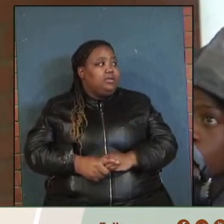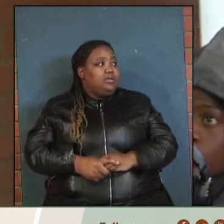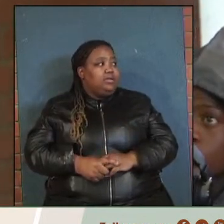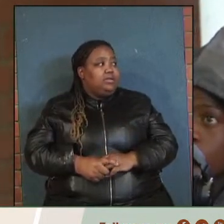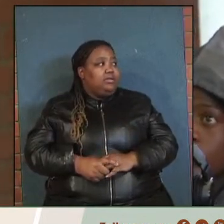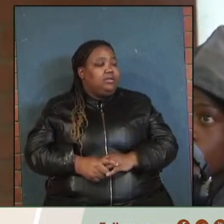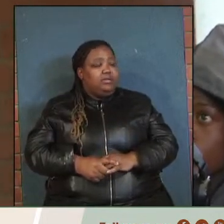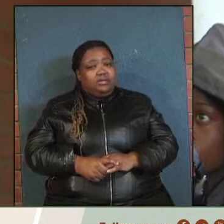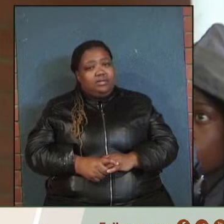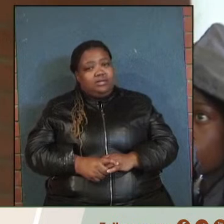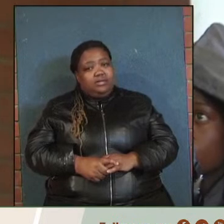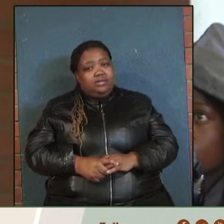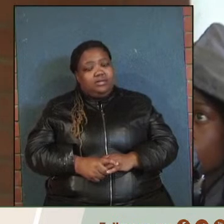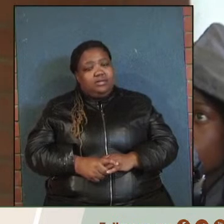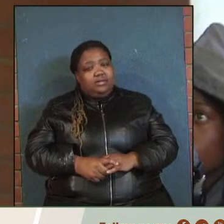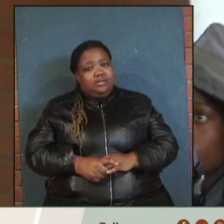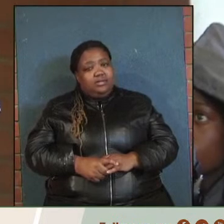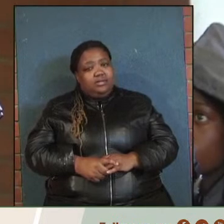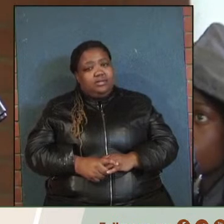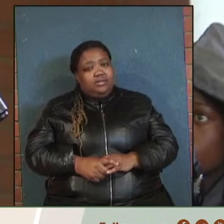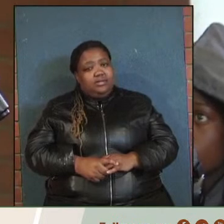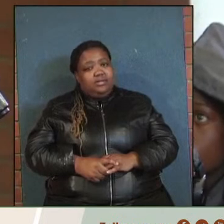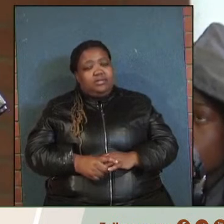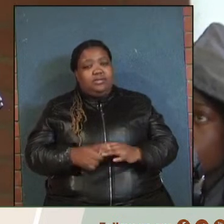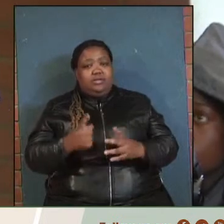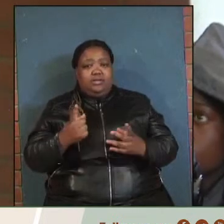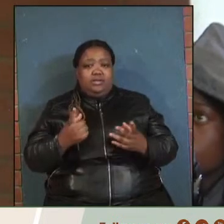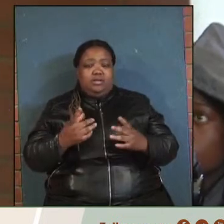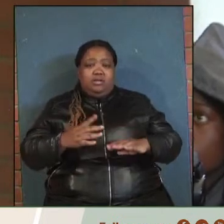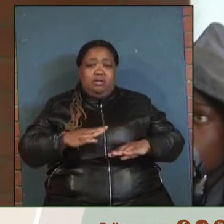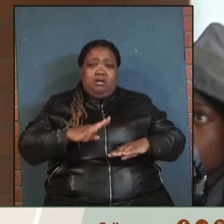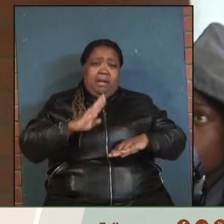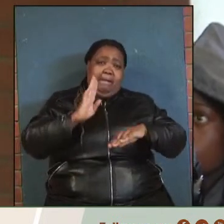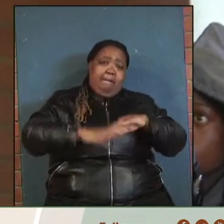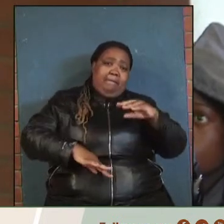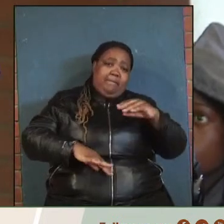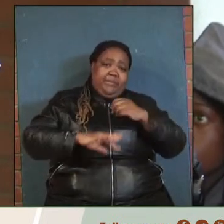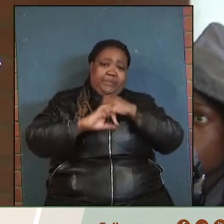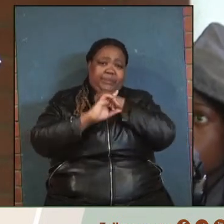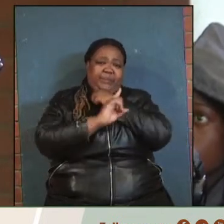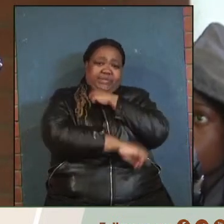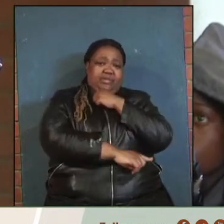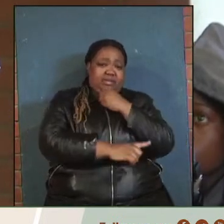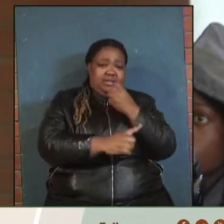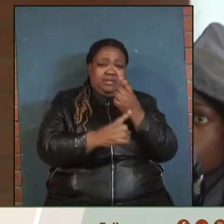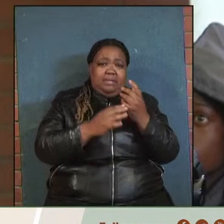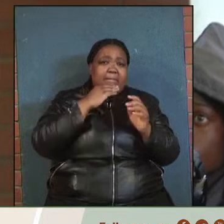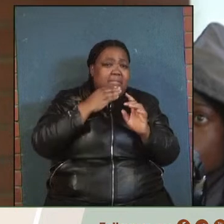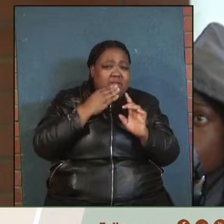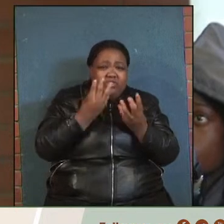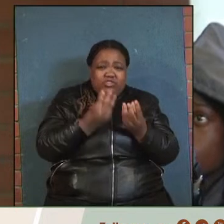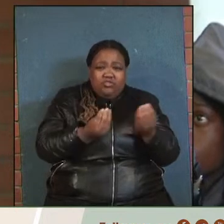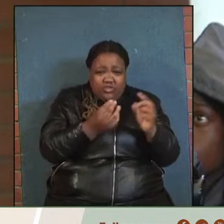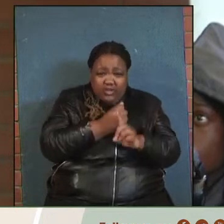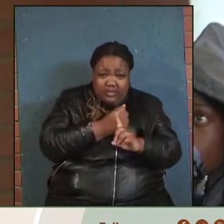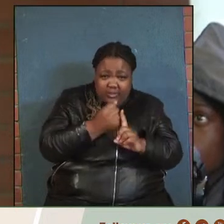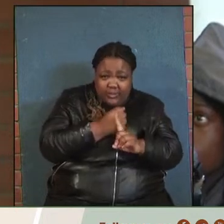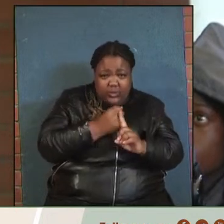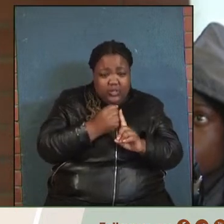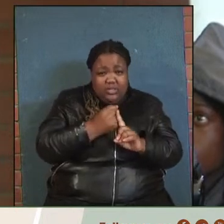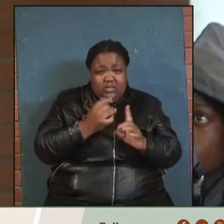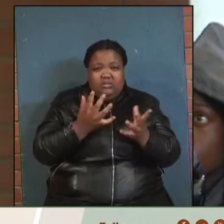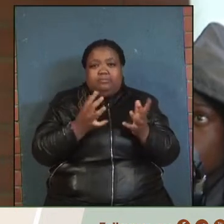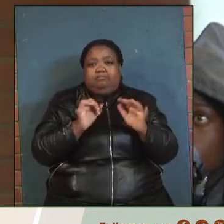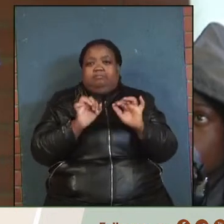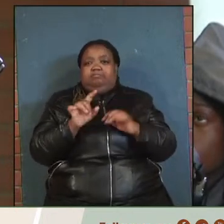like, does corporal punishment is regard as child abuse, right? Like, honestly speaking, it